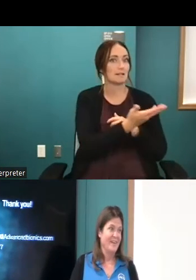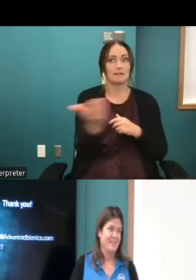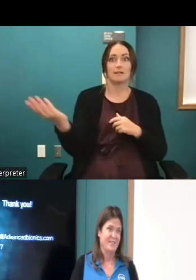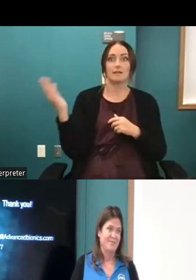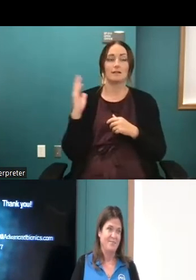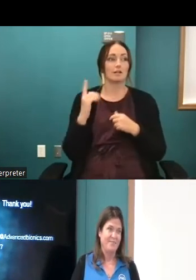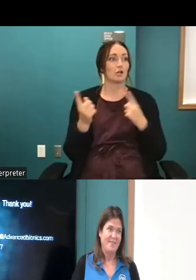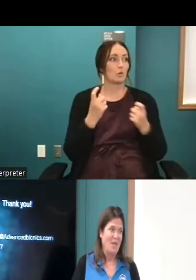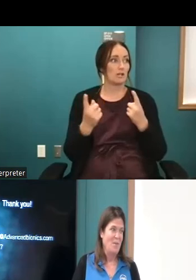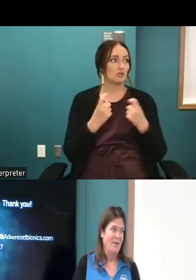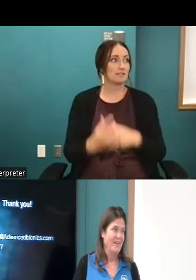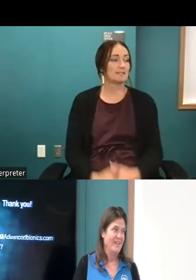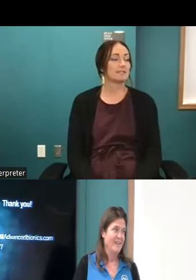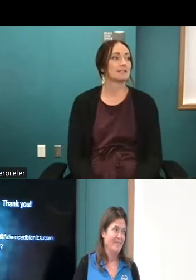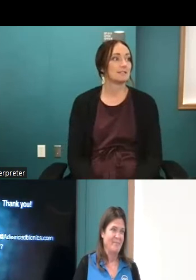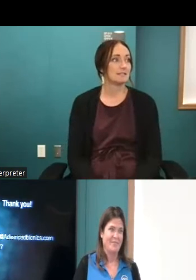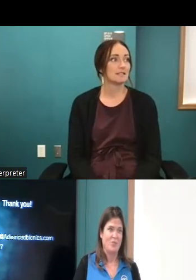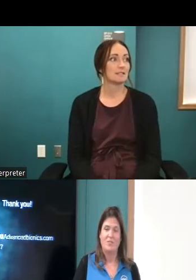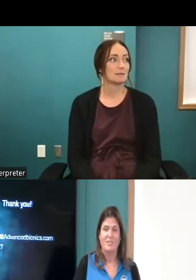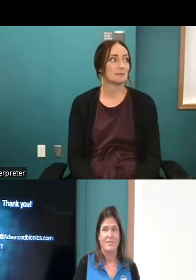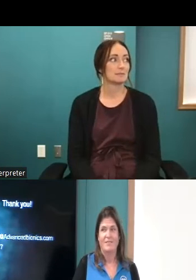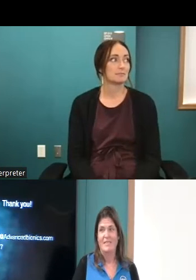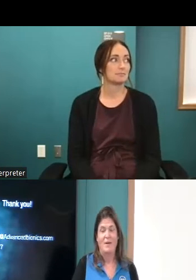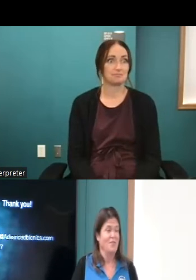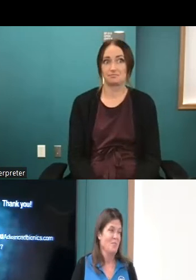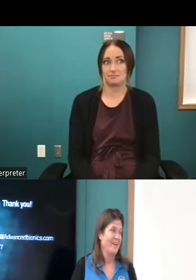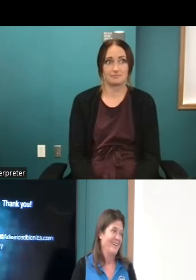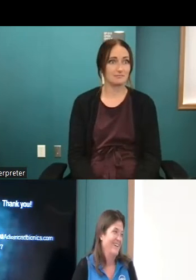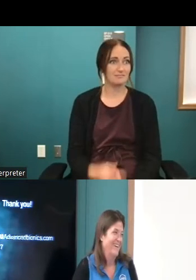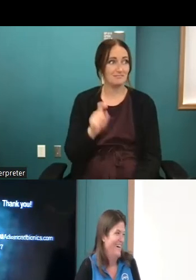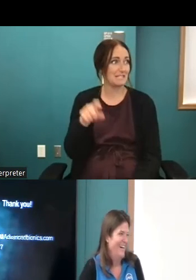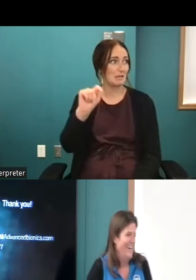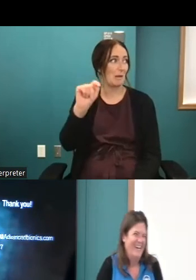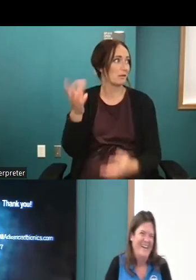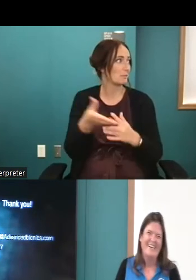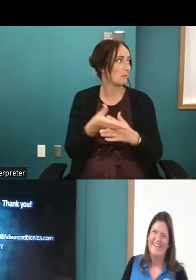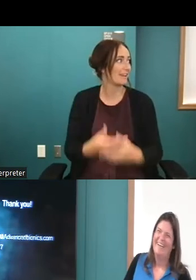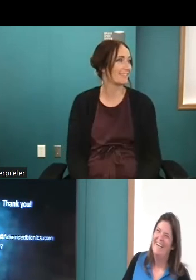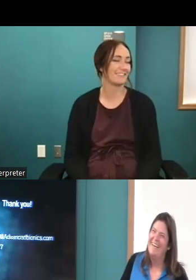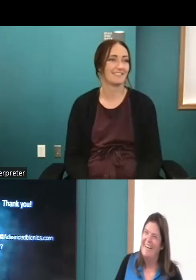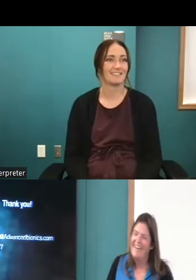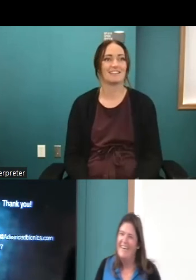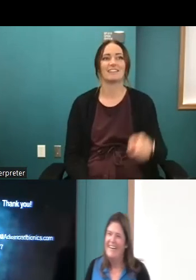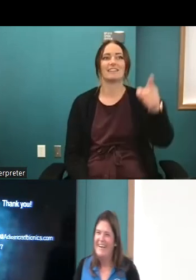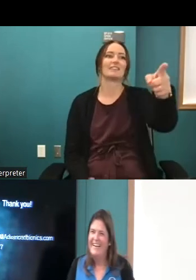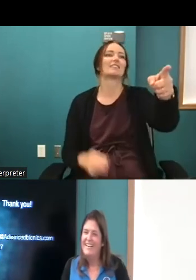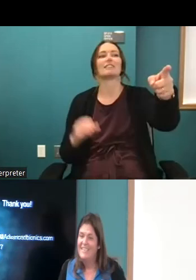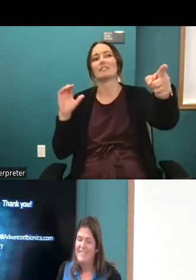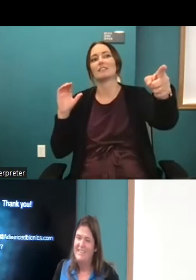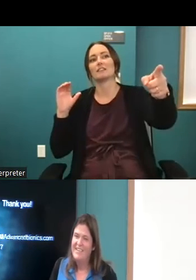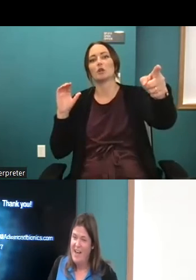me about anything? Or do you just need a bathroom break? I have another